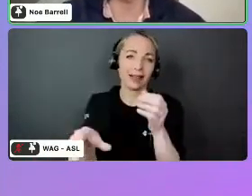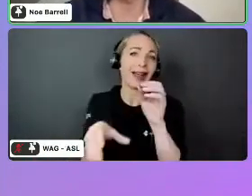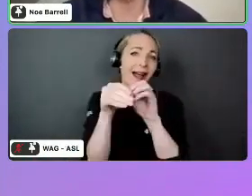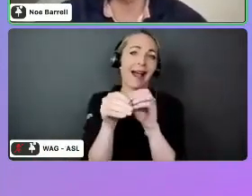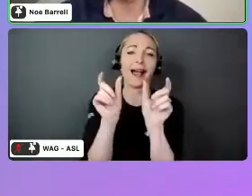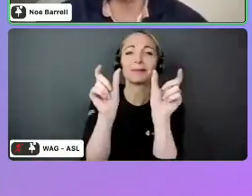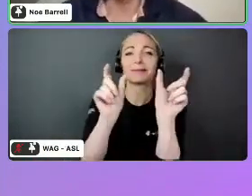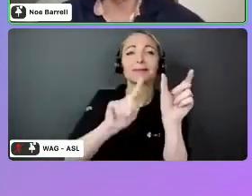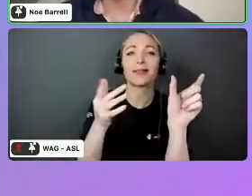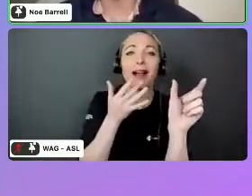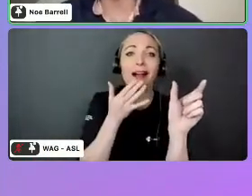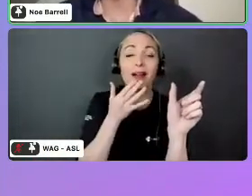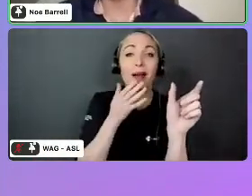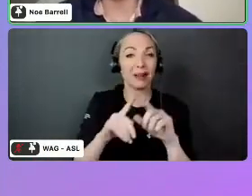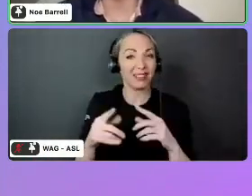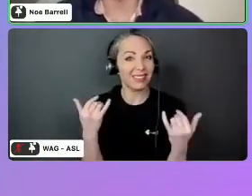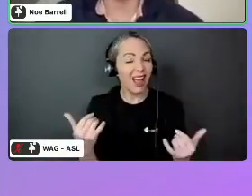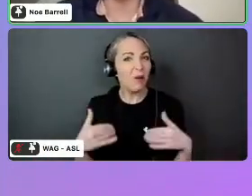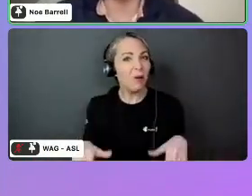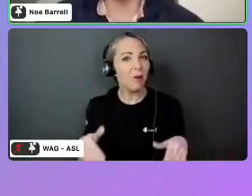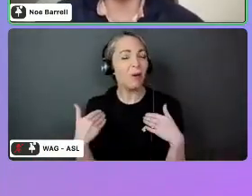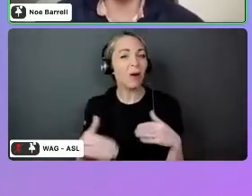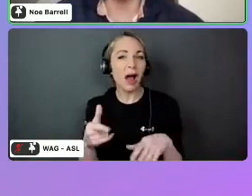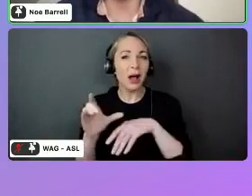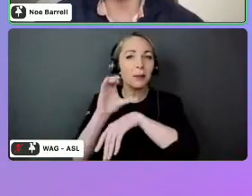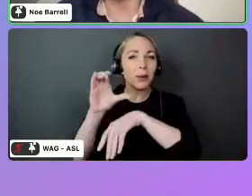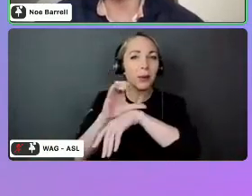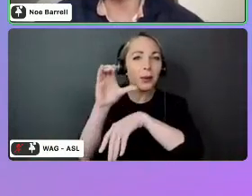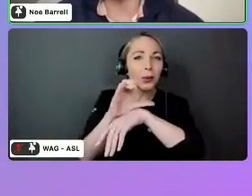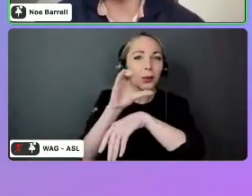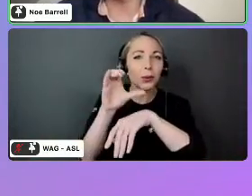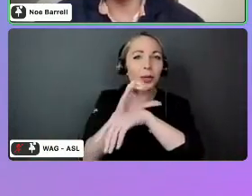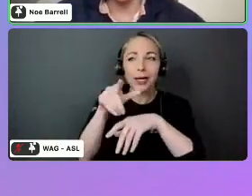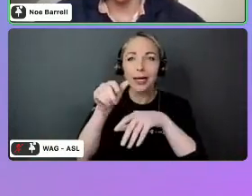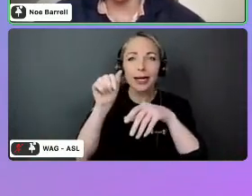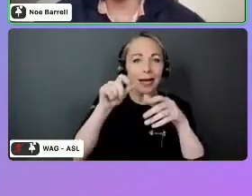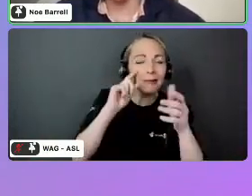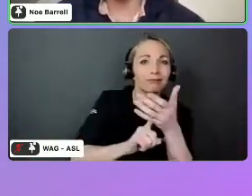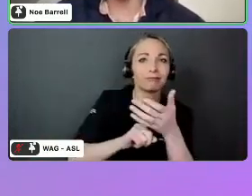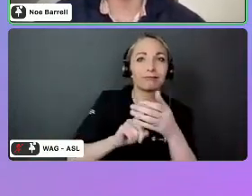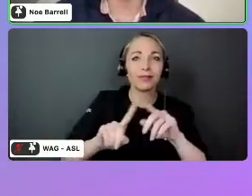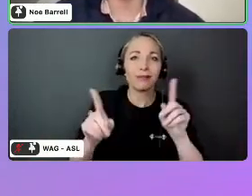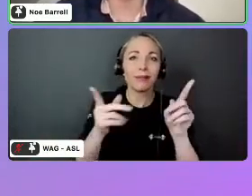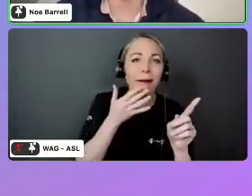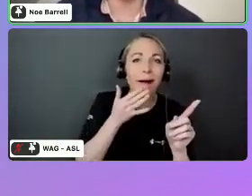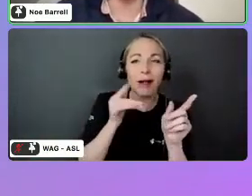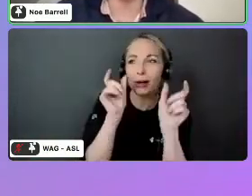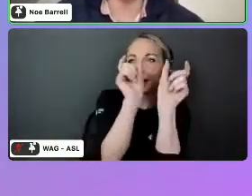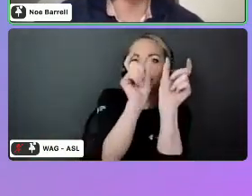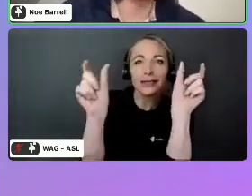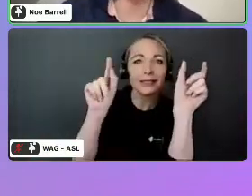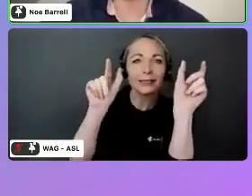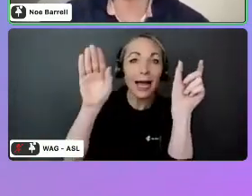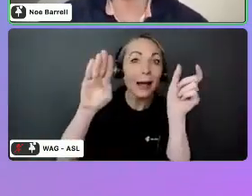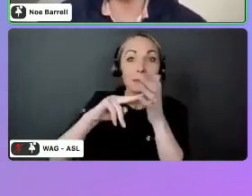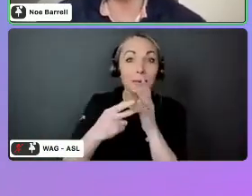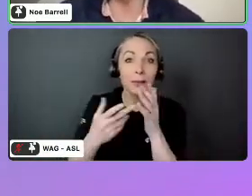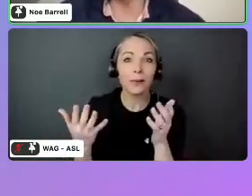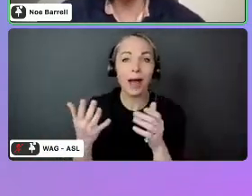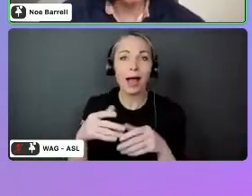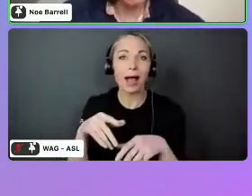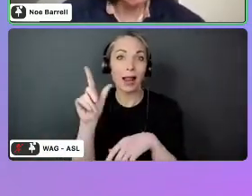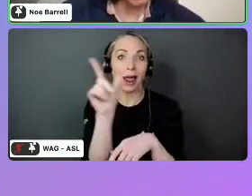computer vision algorithm, we're able to tell that the difference in color between these tabs means that the left one makes it